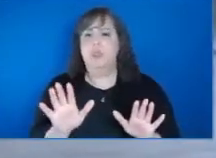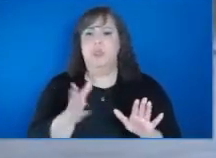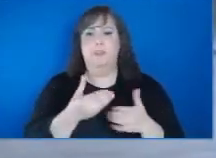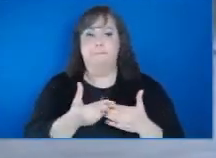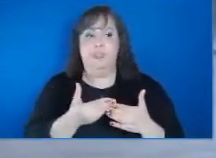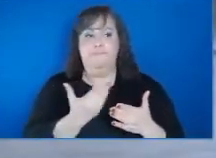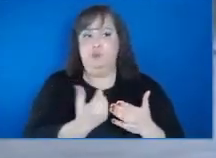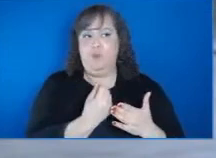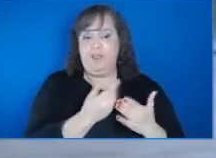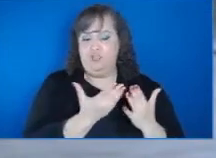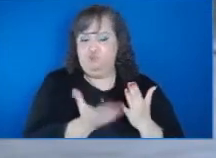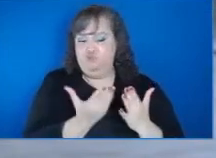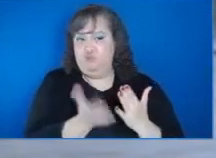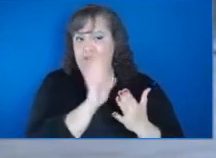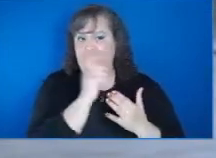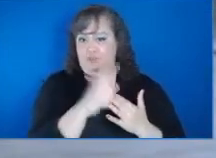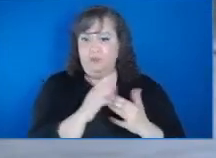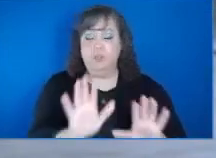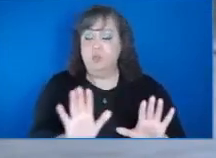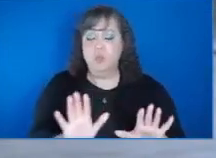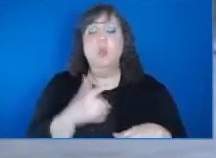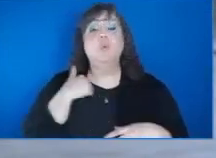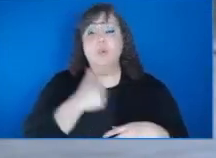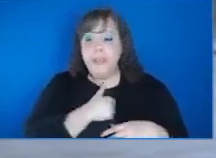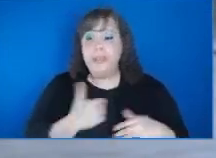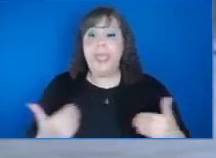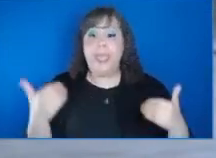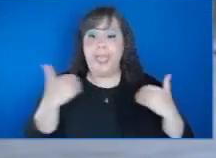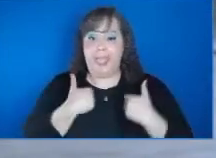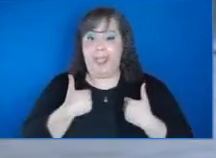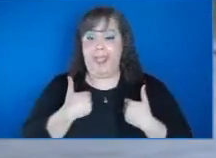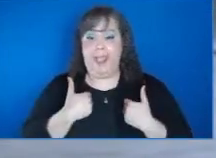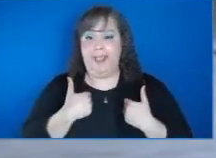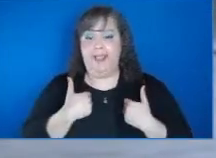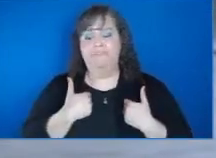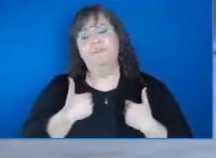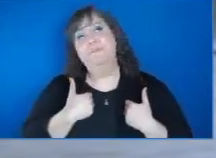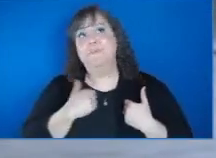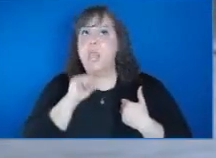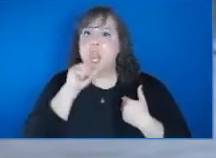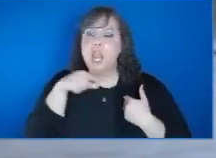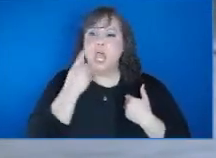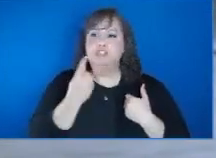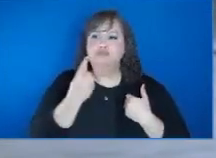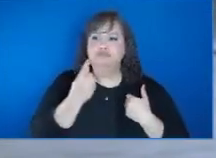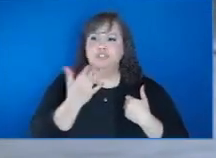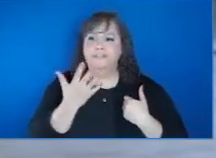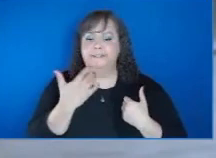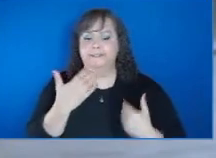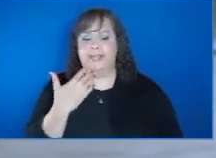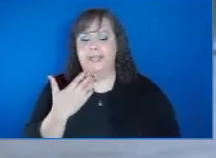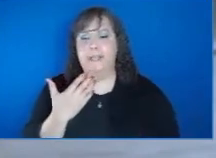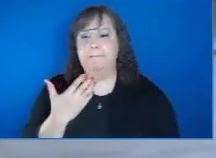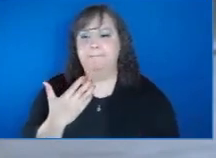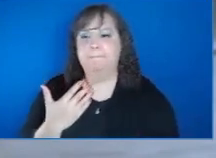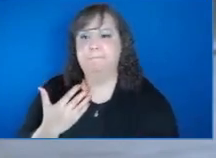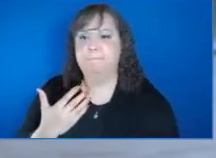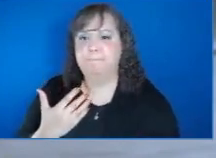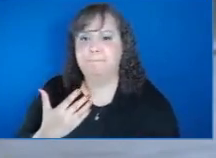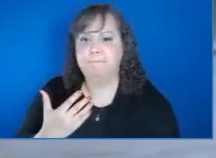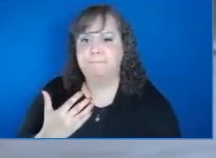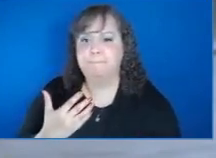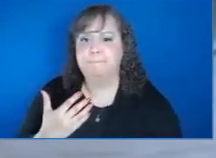question, we actually have not just a group that is collaborating